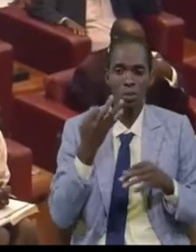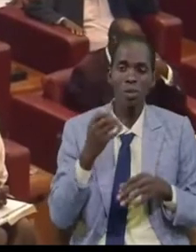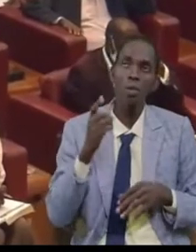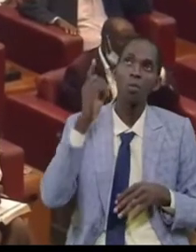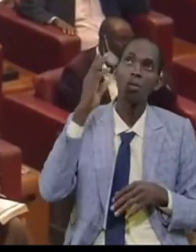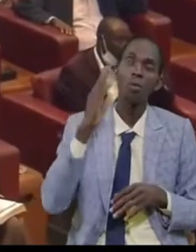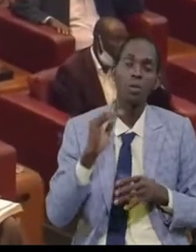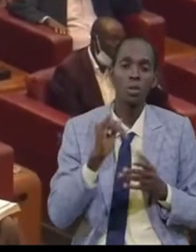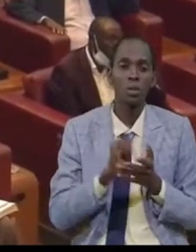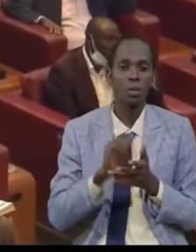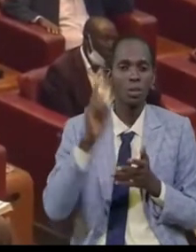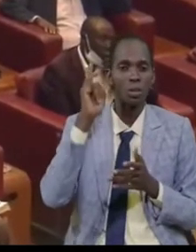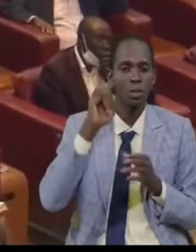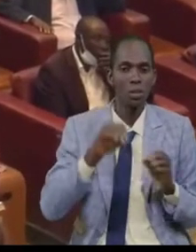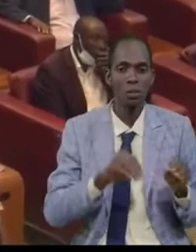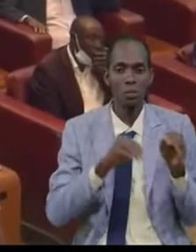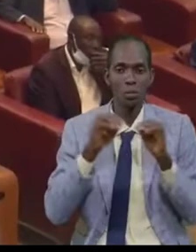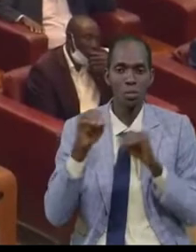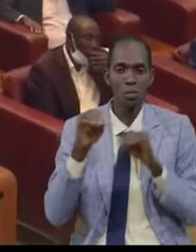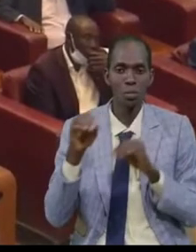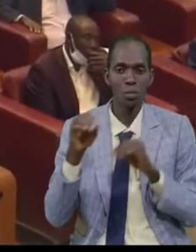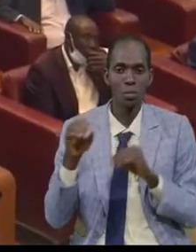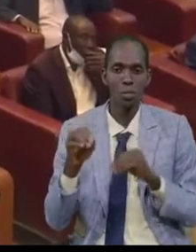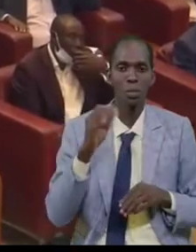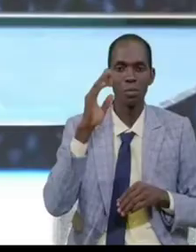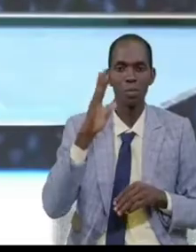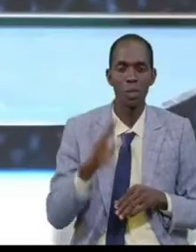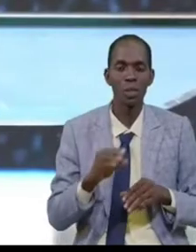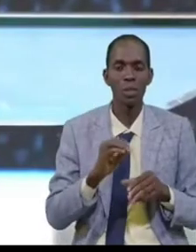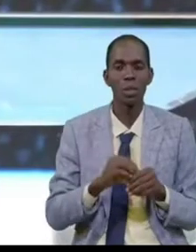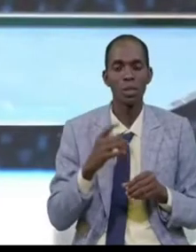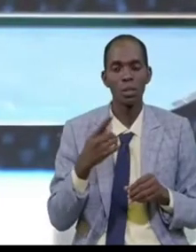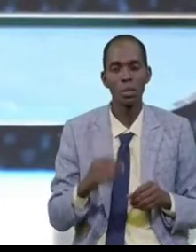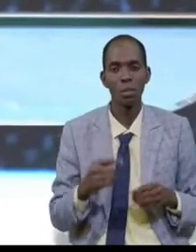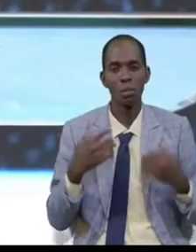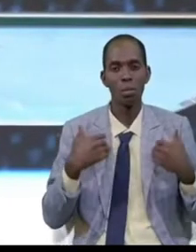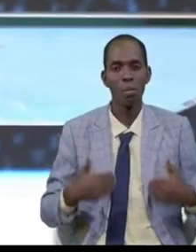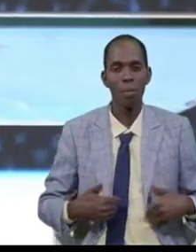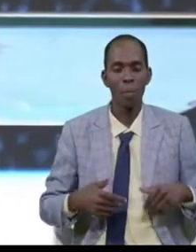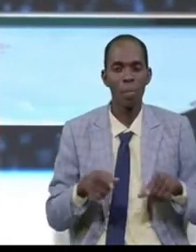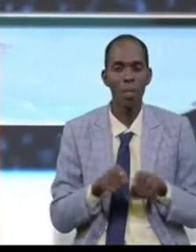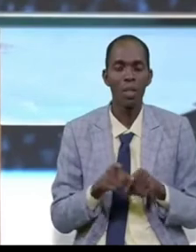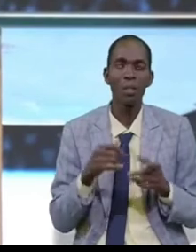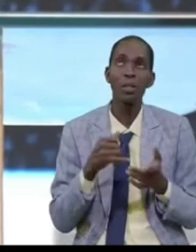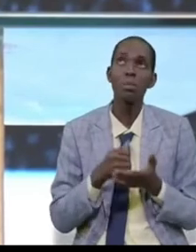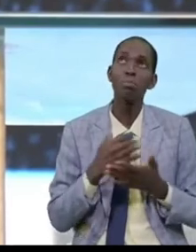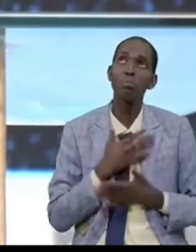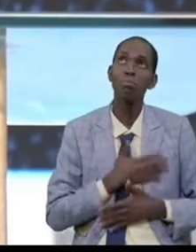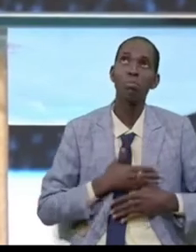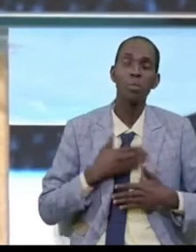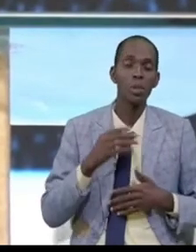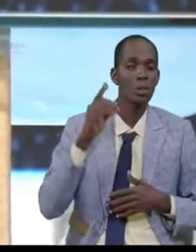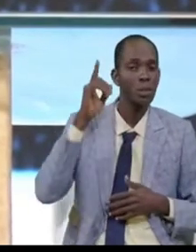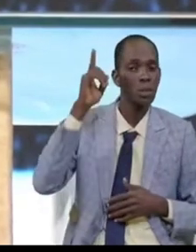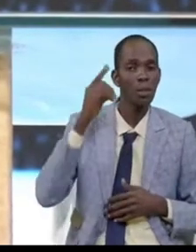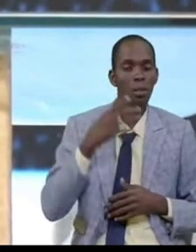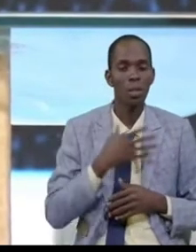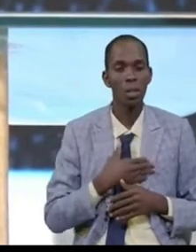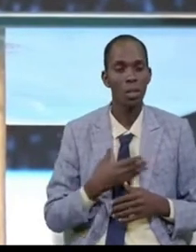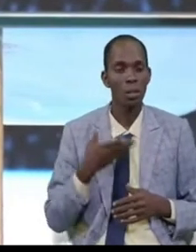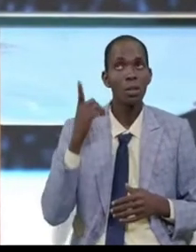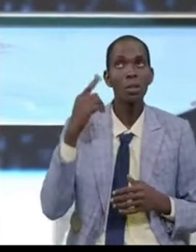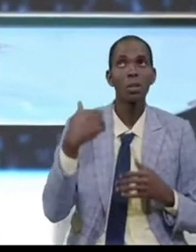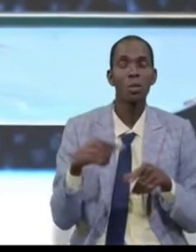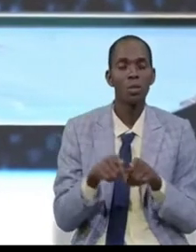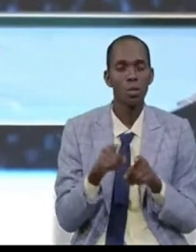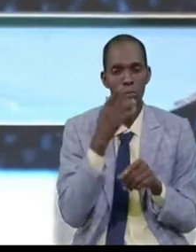he sets the ministers in the body as it has pleased him. And here is his promise,